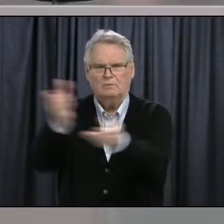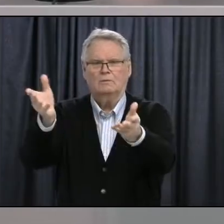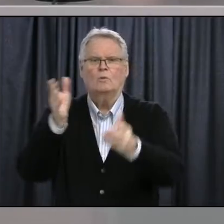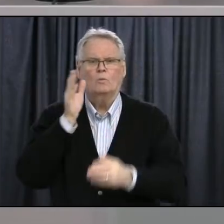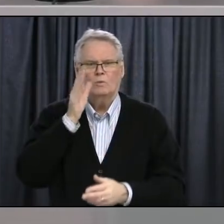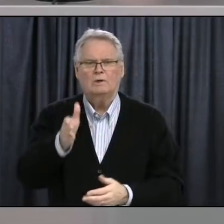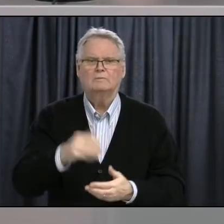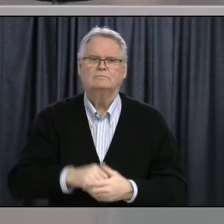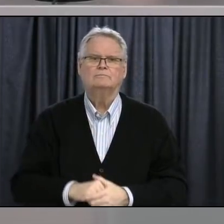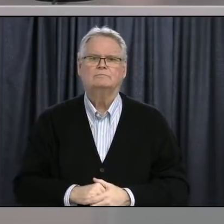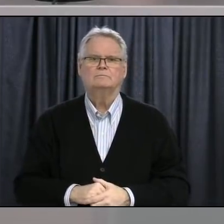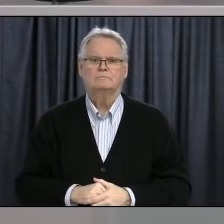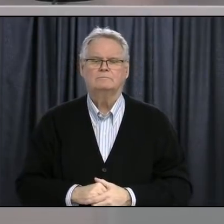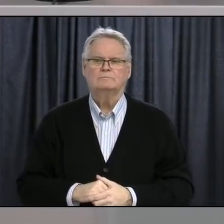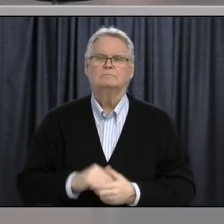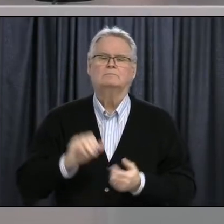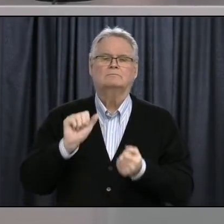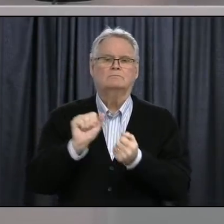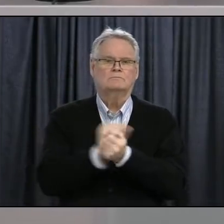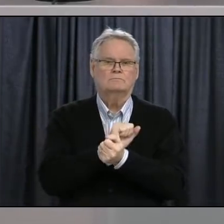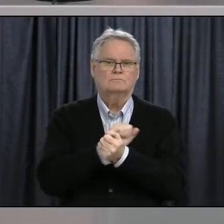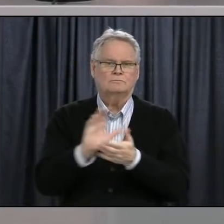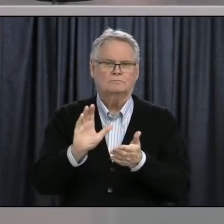Please go ahead.